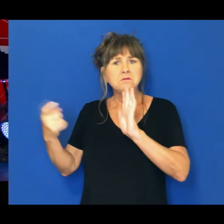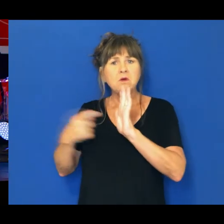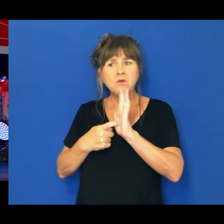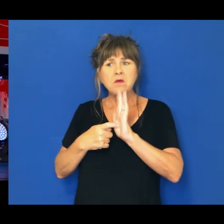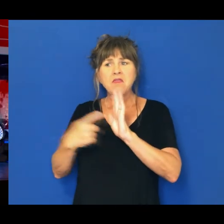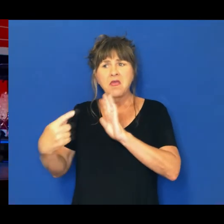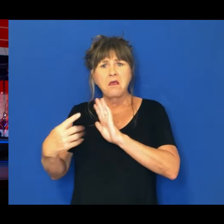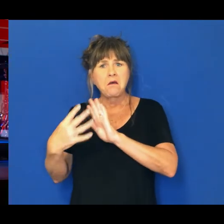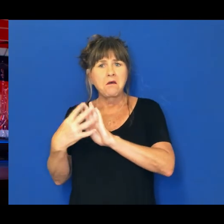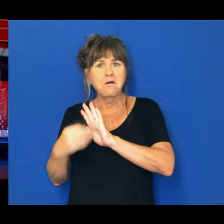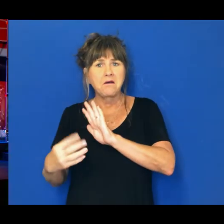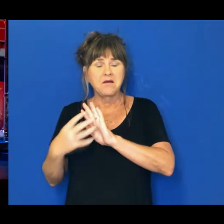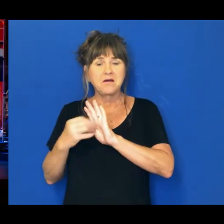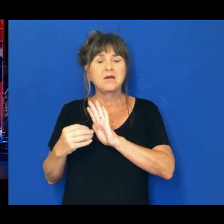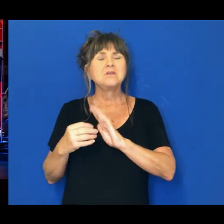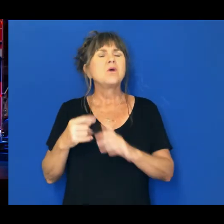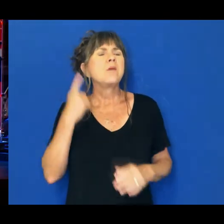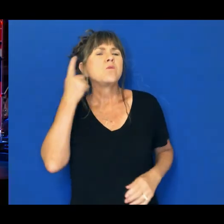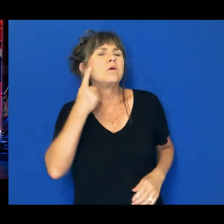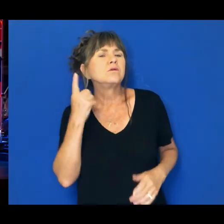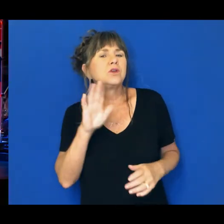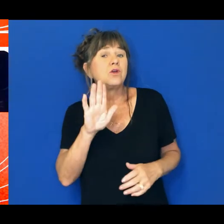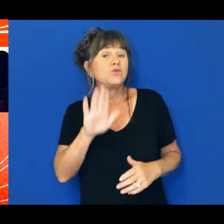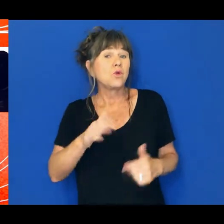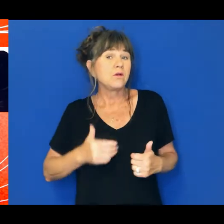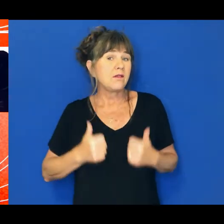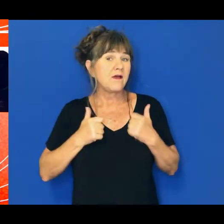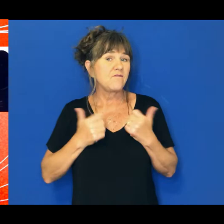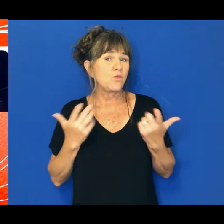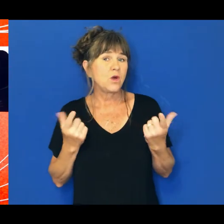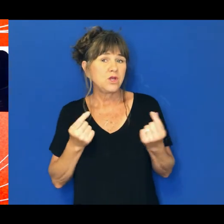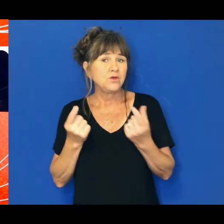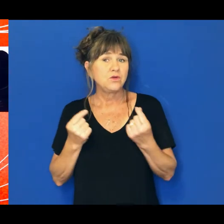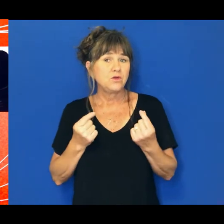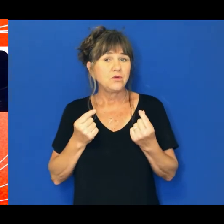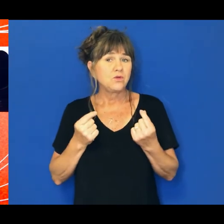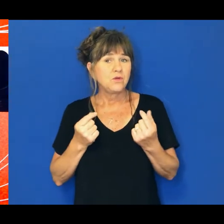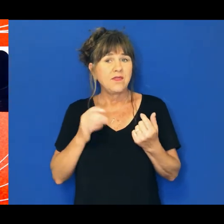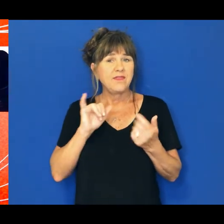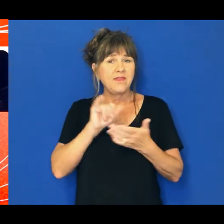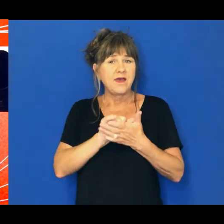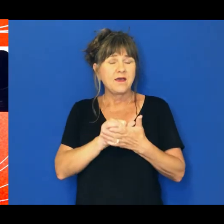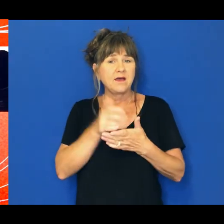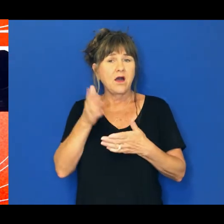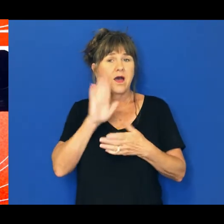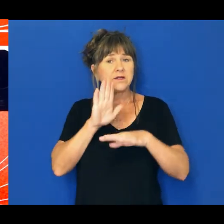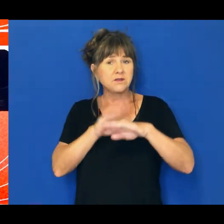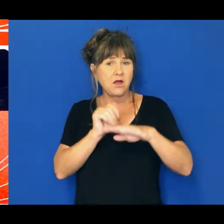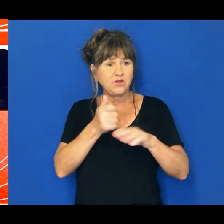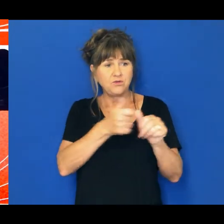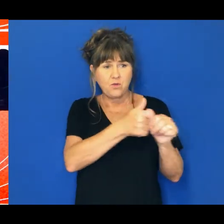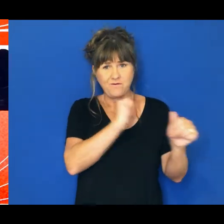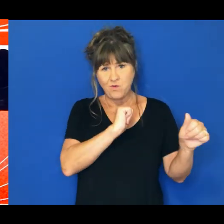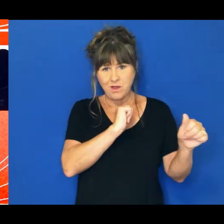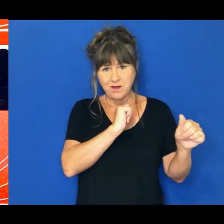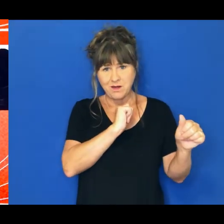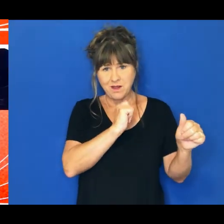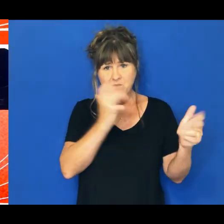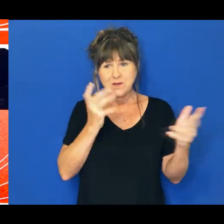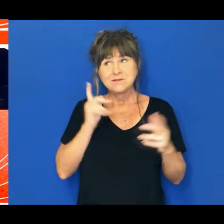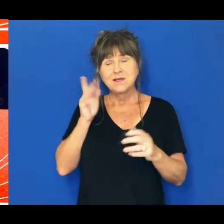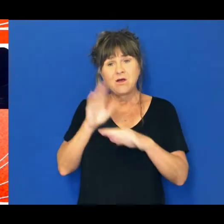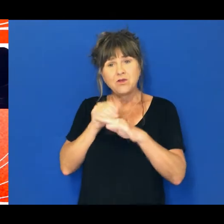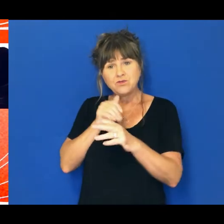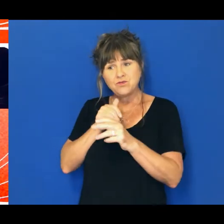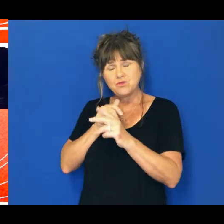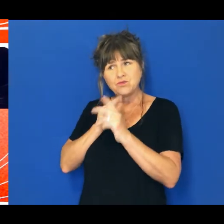are the things in your life today that God is saying and inviting you to run away from and inviting you to run